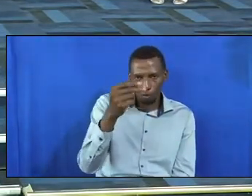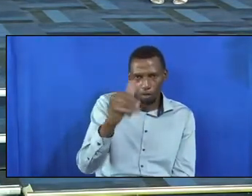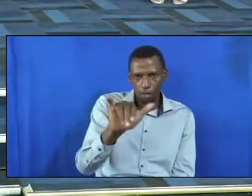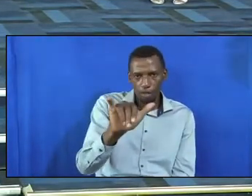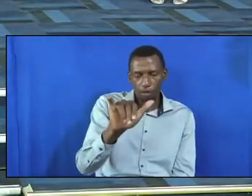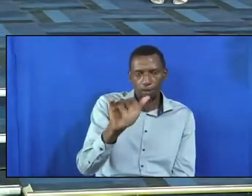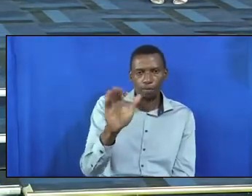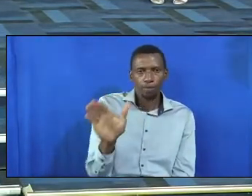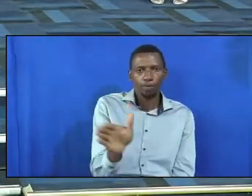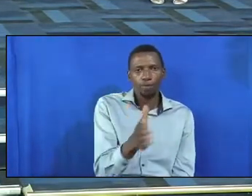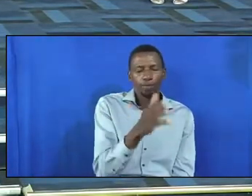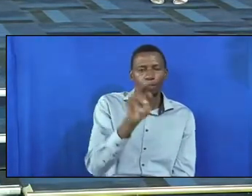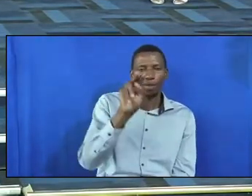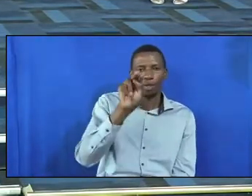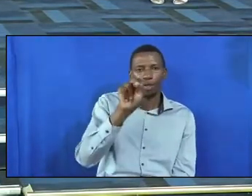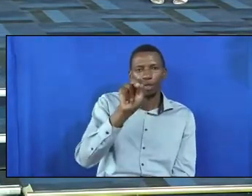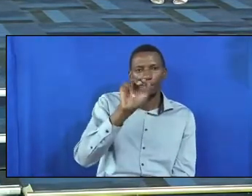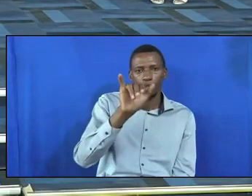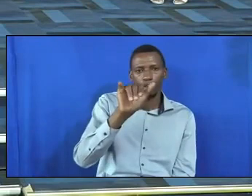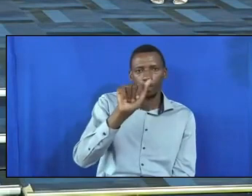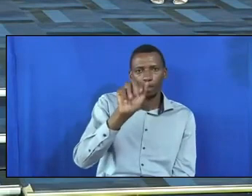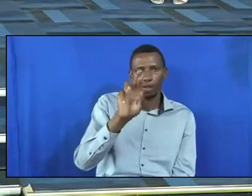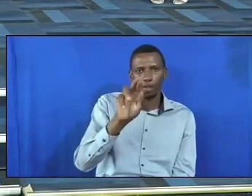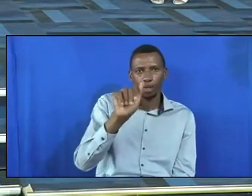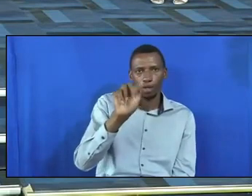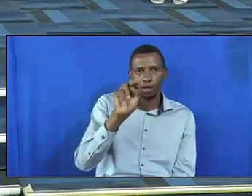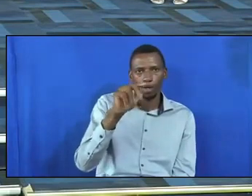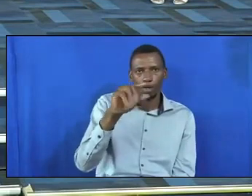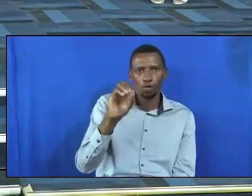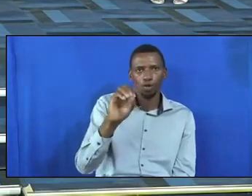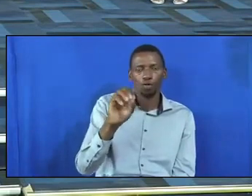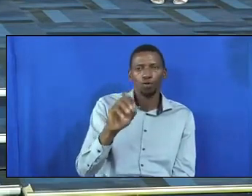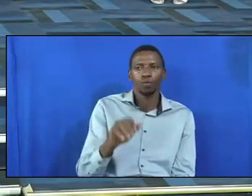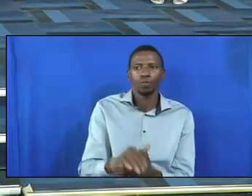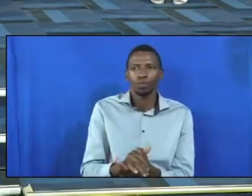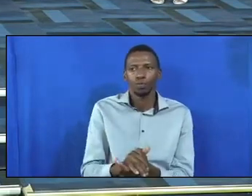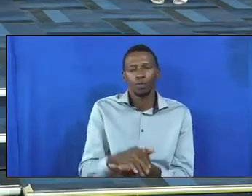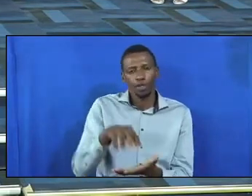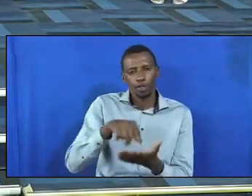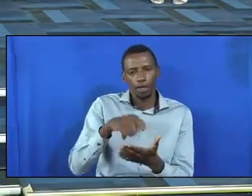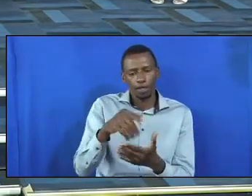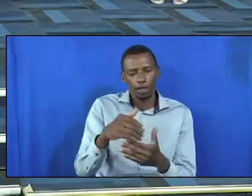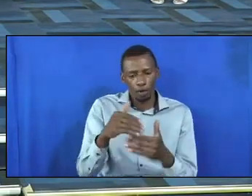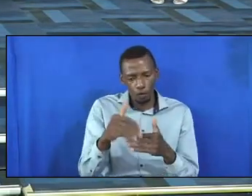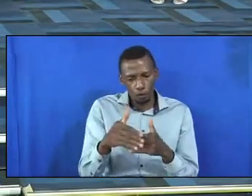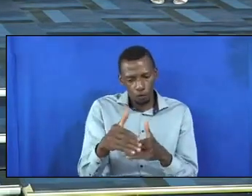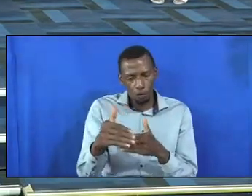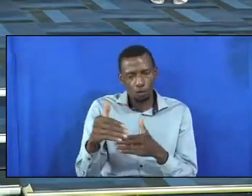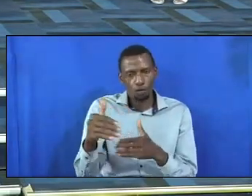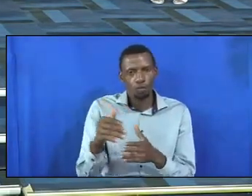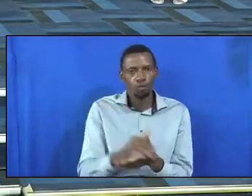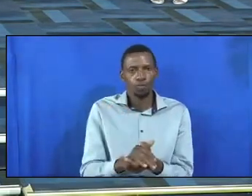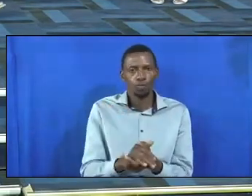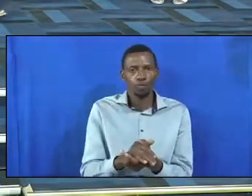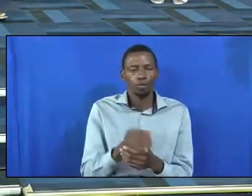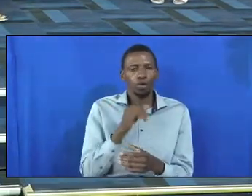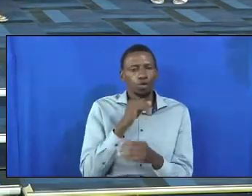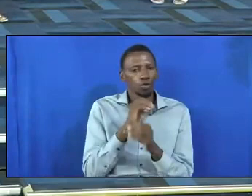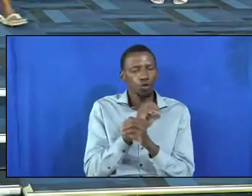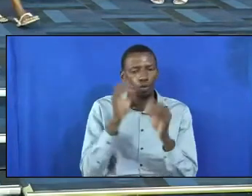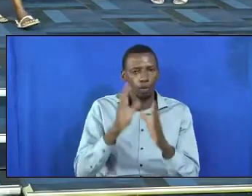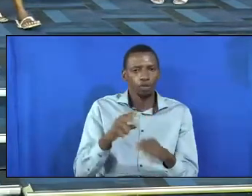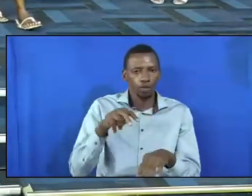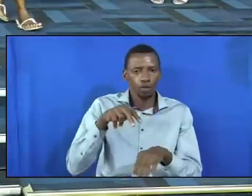Nyarango, something like that. Stand here, as follow the order. Nobody should stand behind